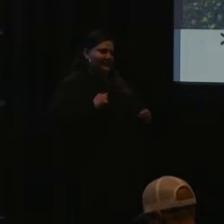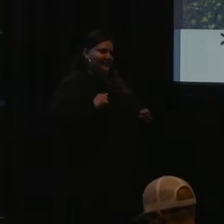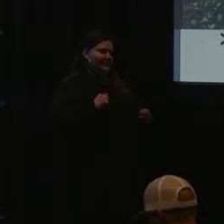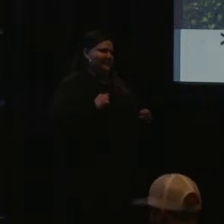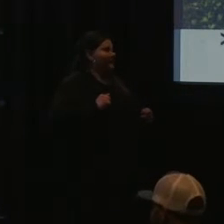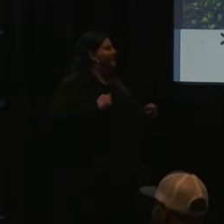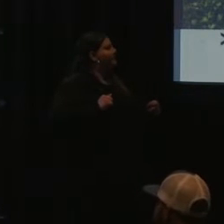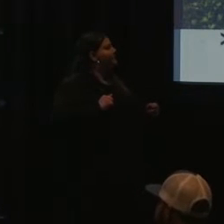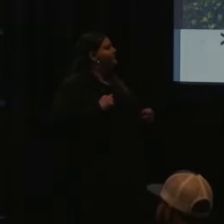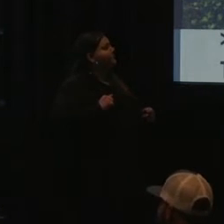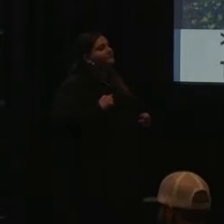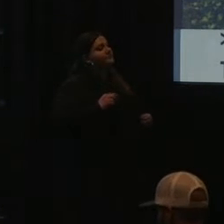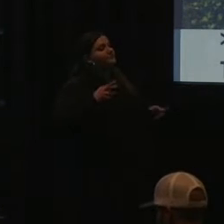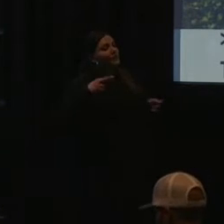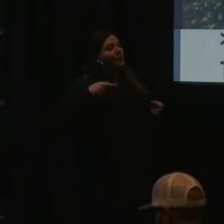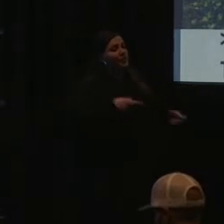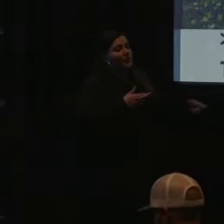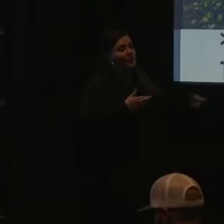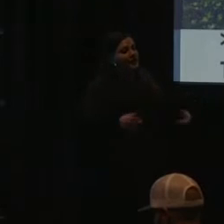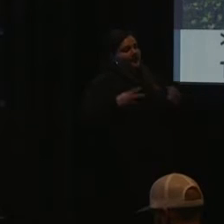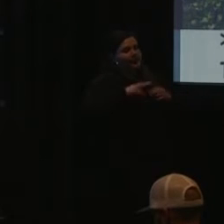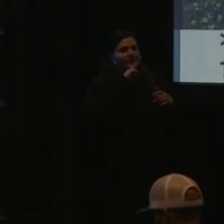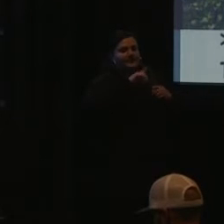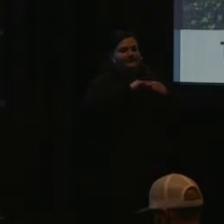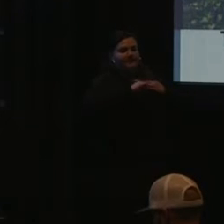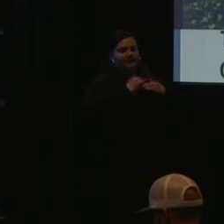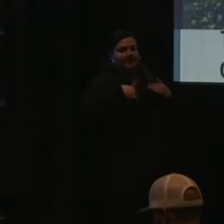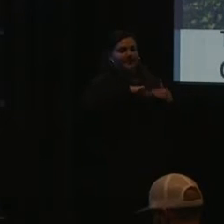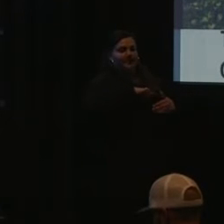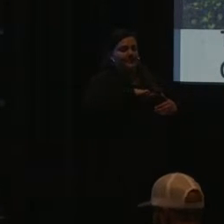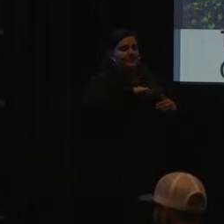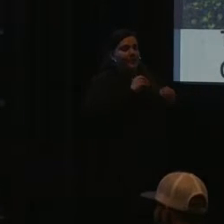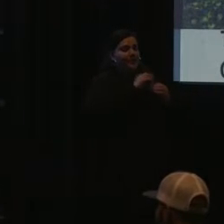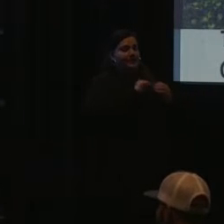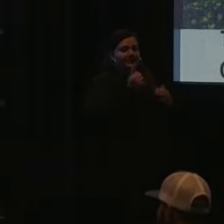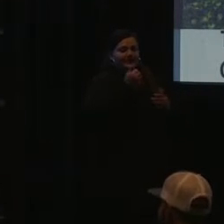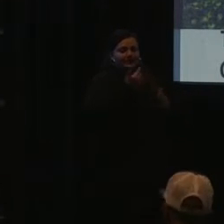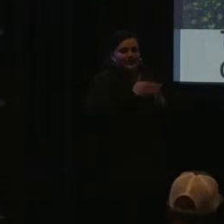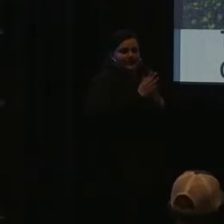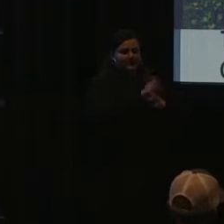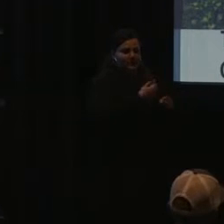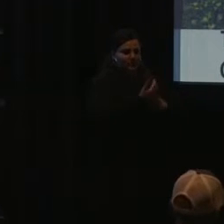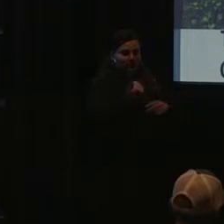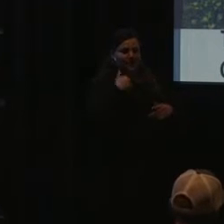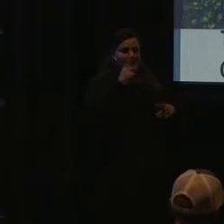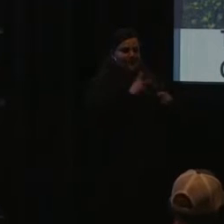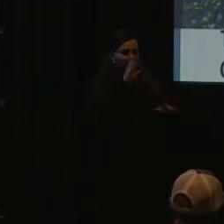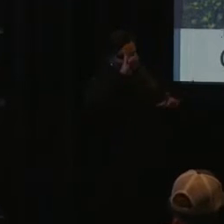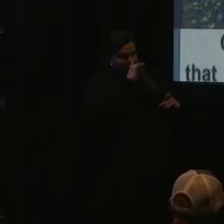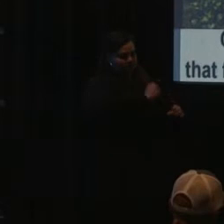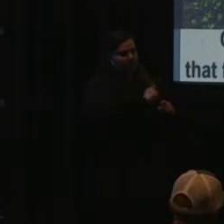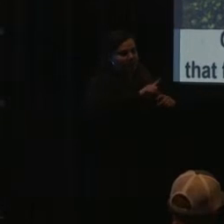The San Antonio River sustains us. Over 10,000 years ago, people were drawn to the springs that formed the